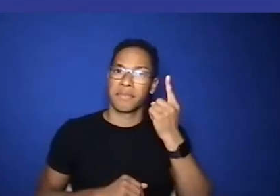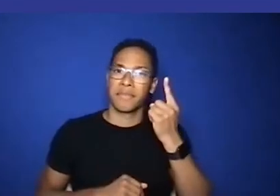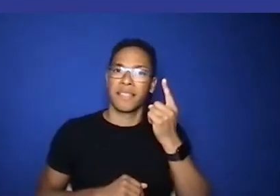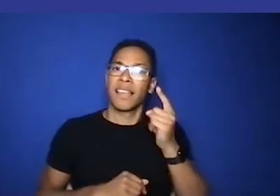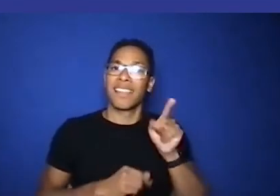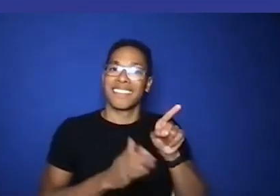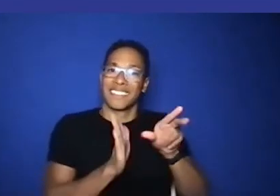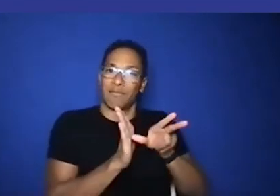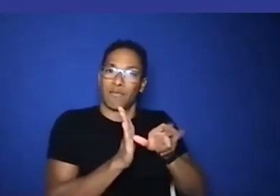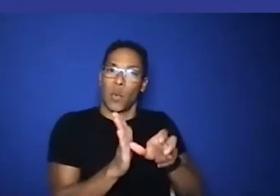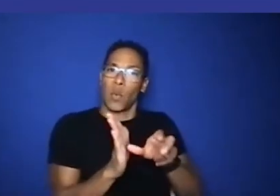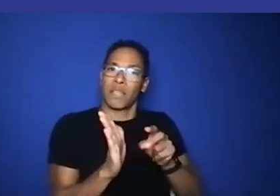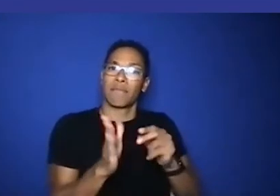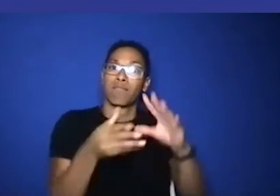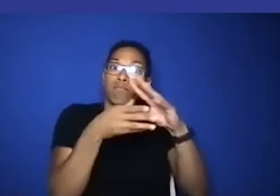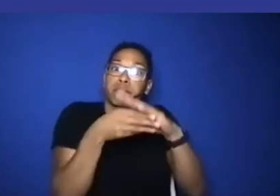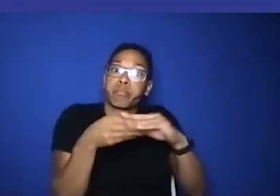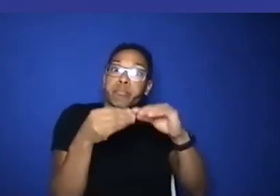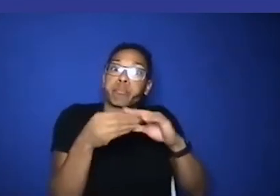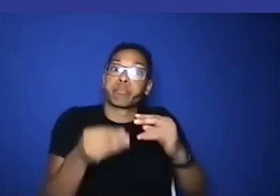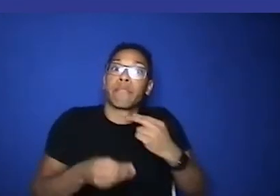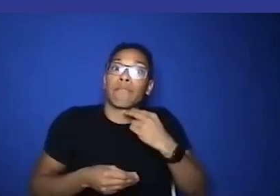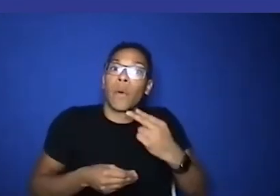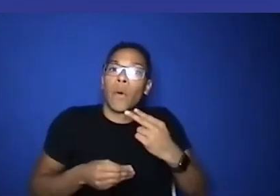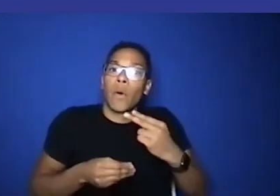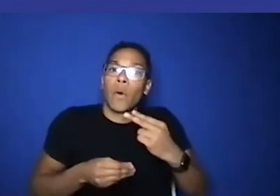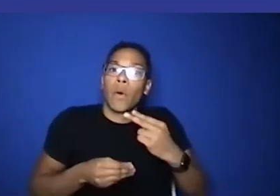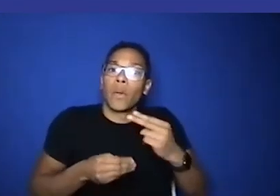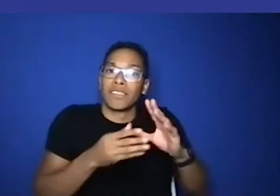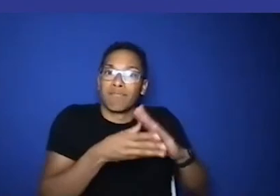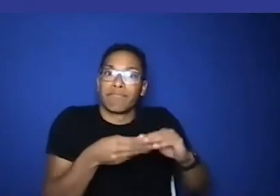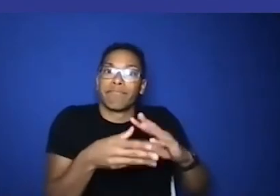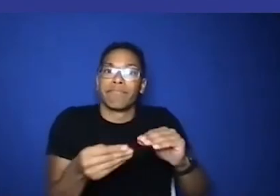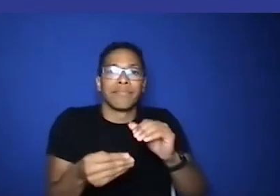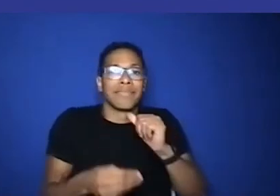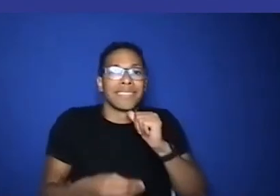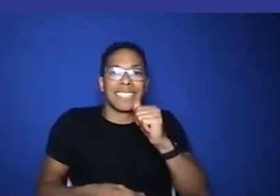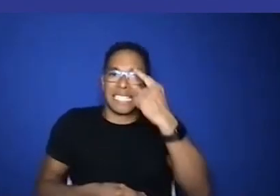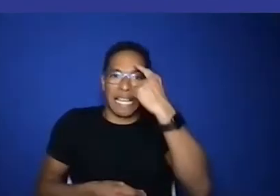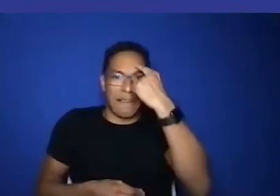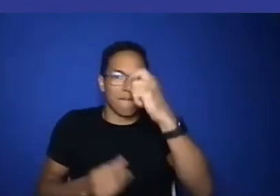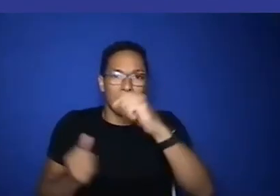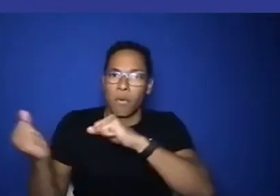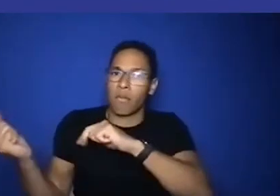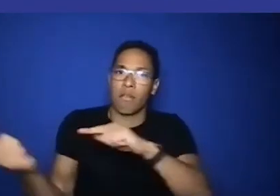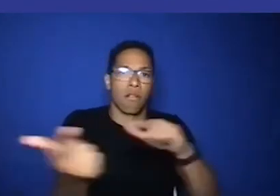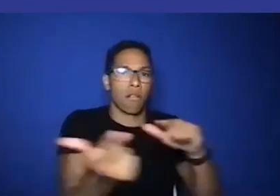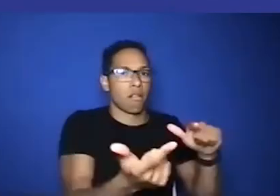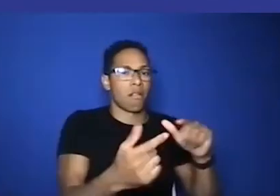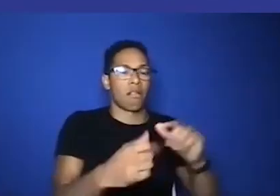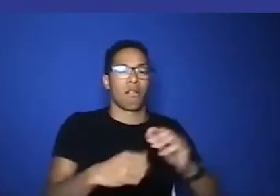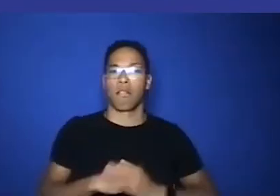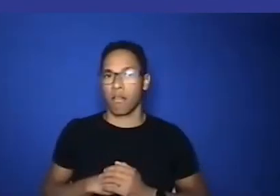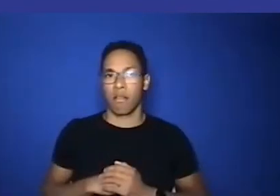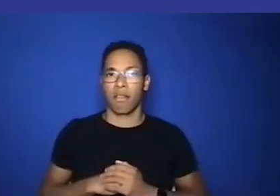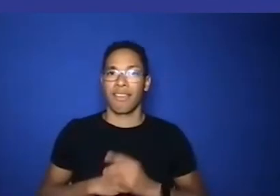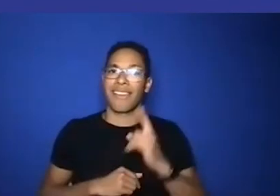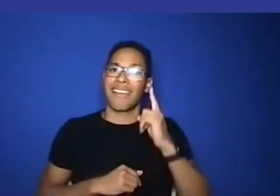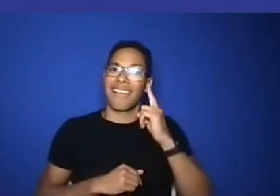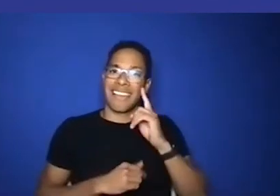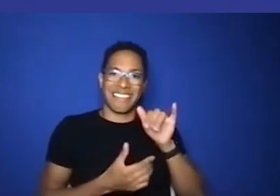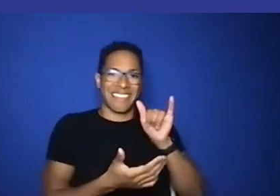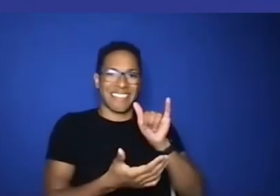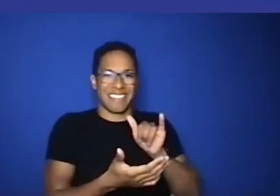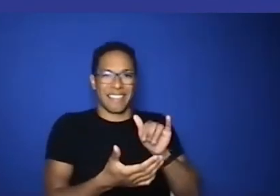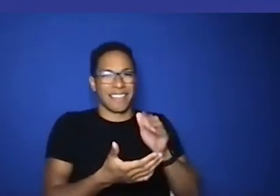everybody. And I think there's a tension that that the settler colonial logics put in